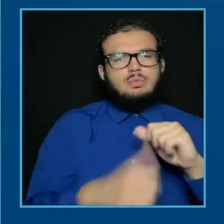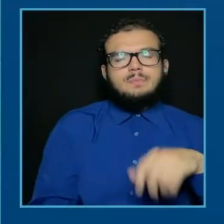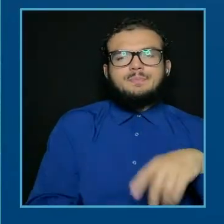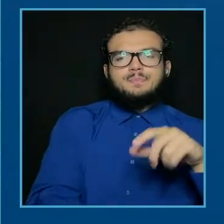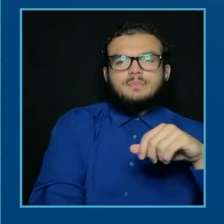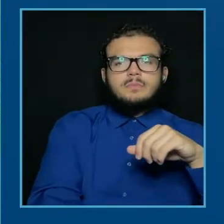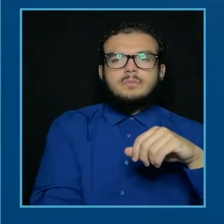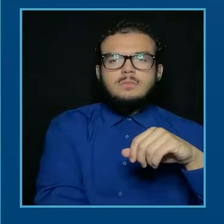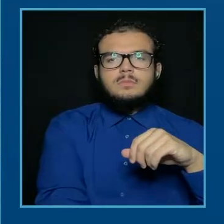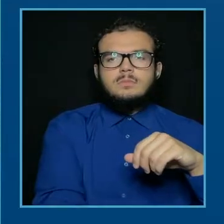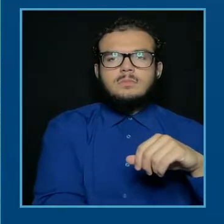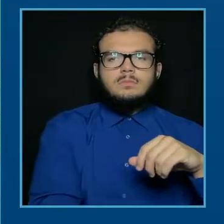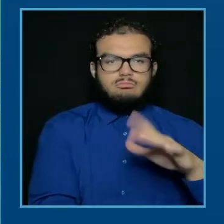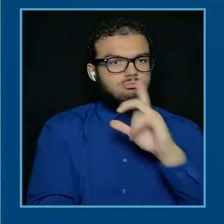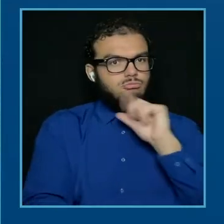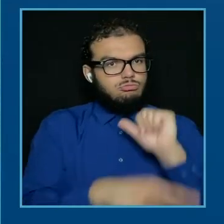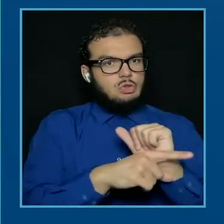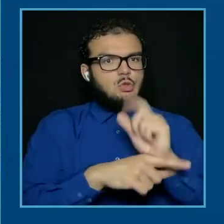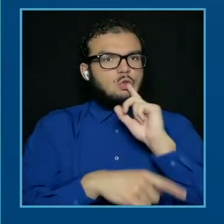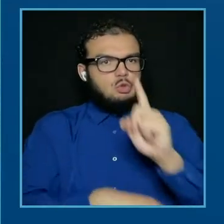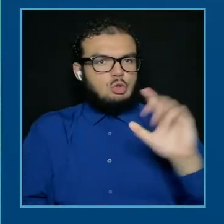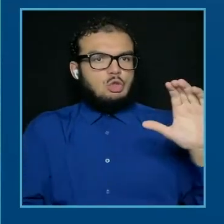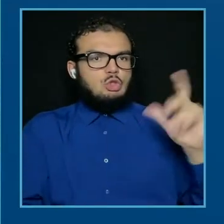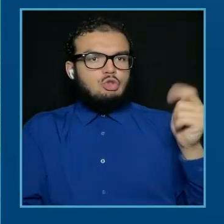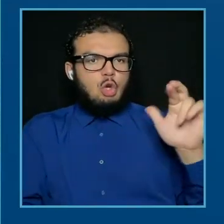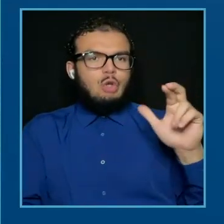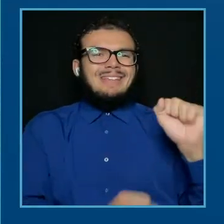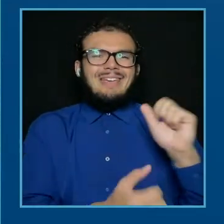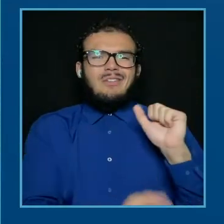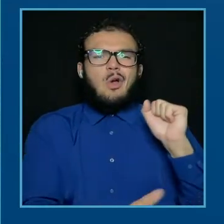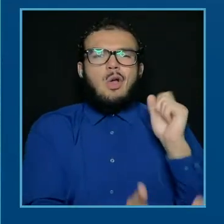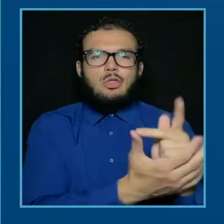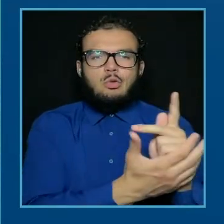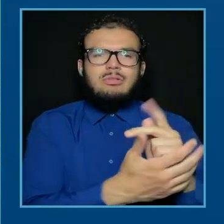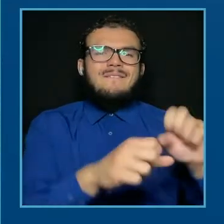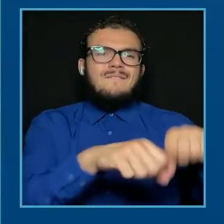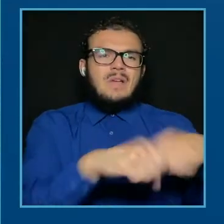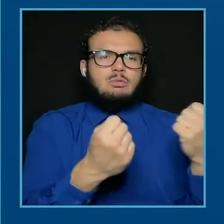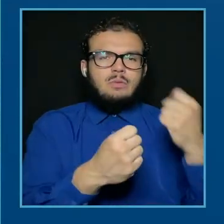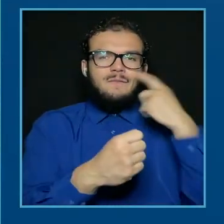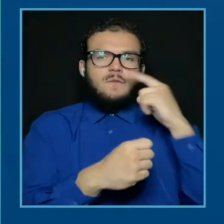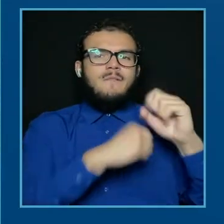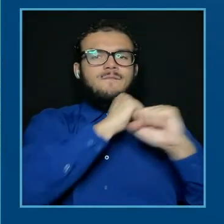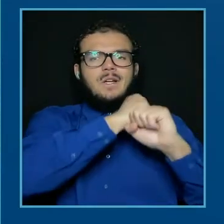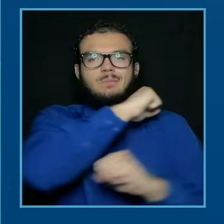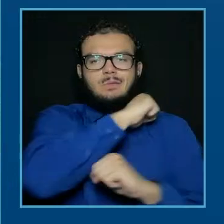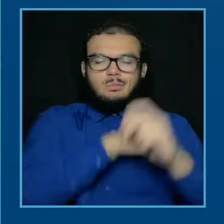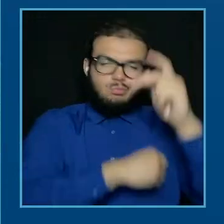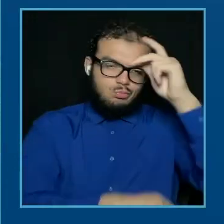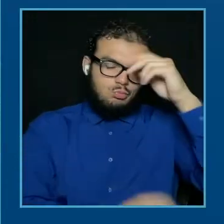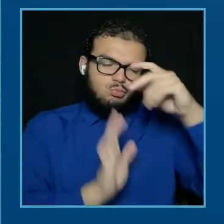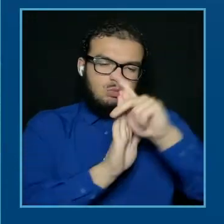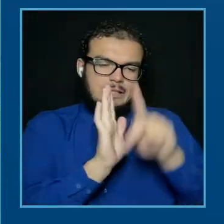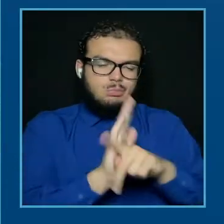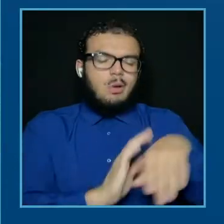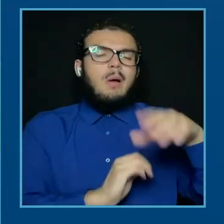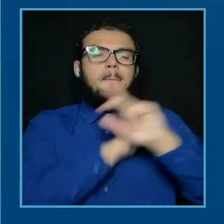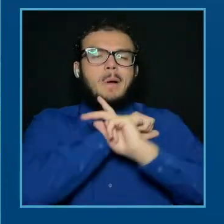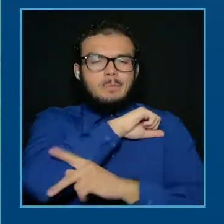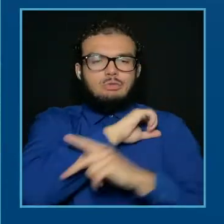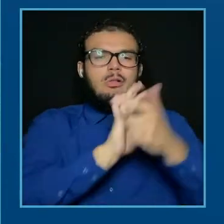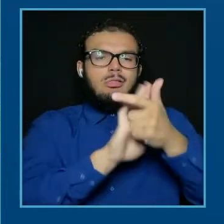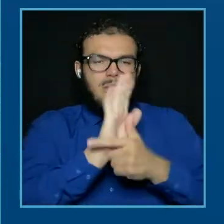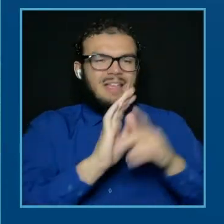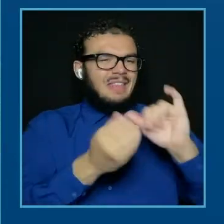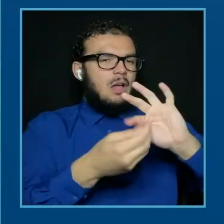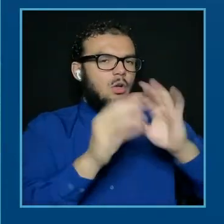is absolutely true the charter can authorize a violation of the fundamental principle of parliamentary law. That's what cumulative